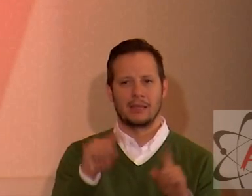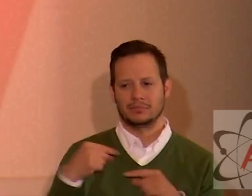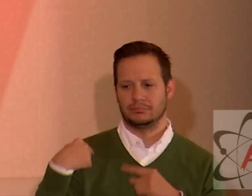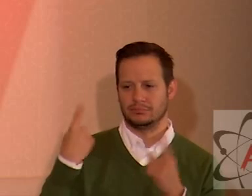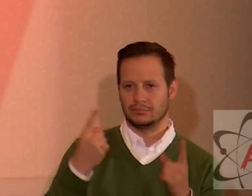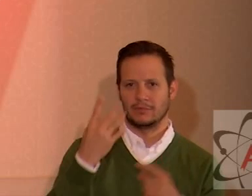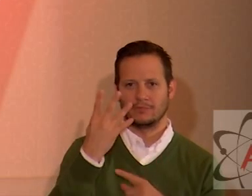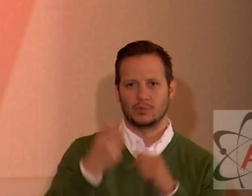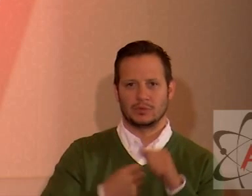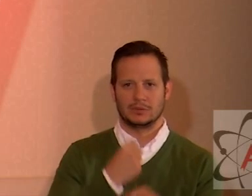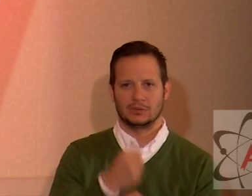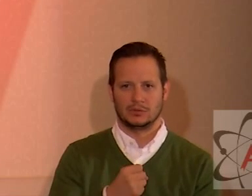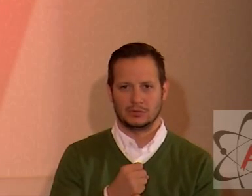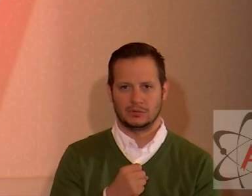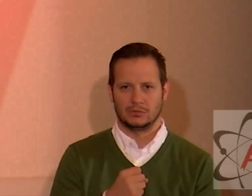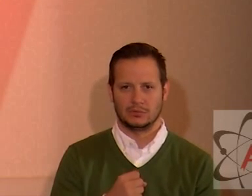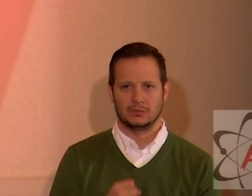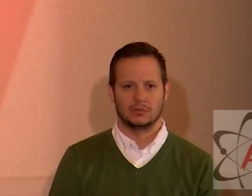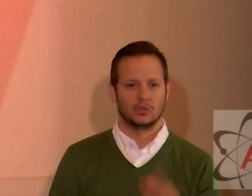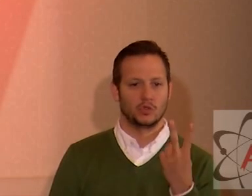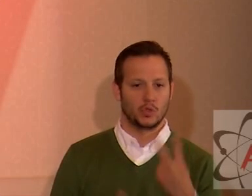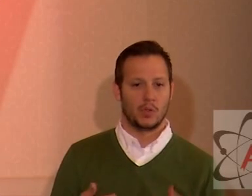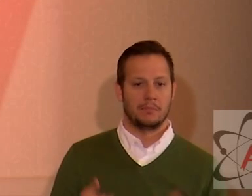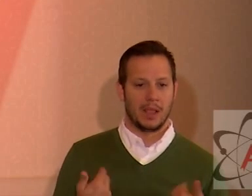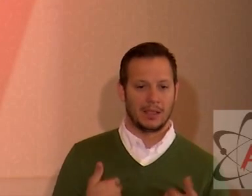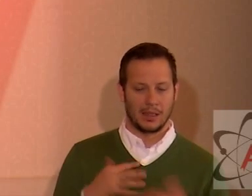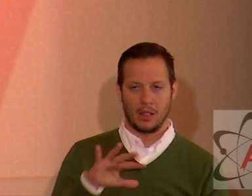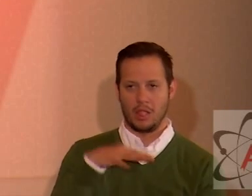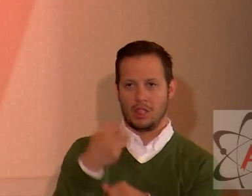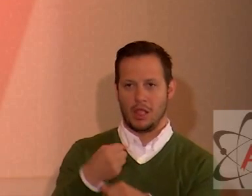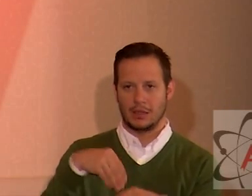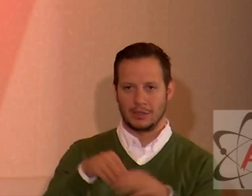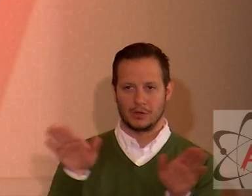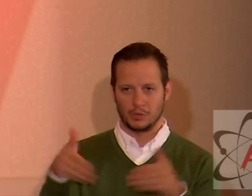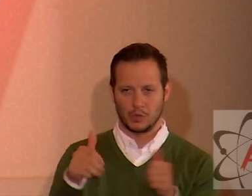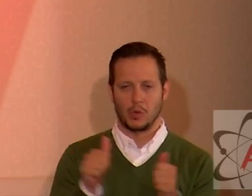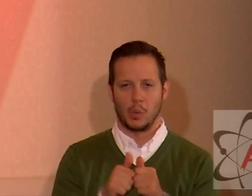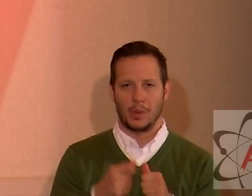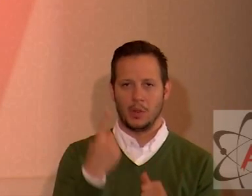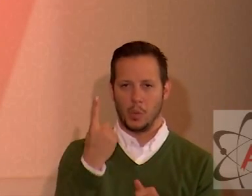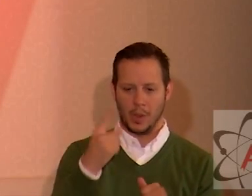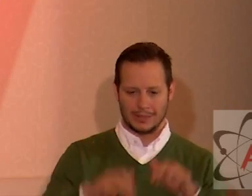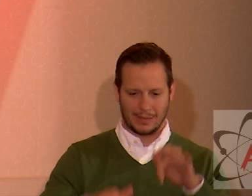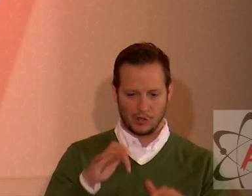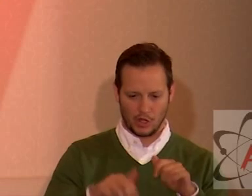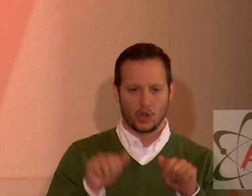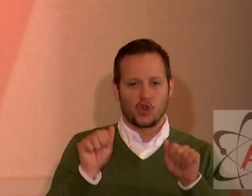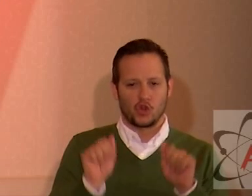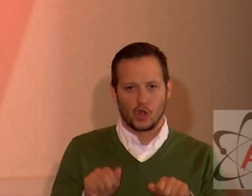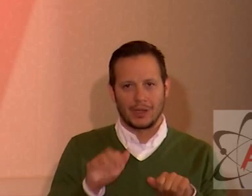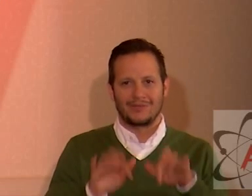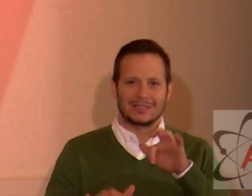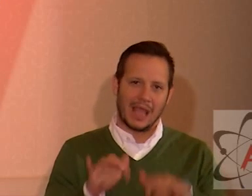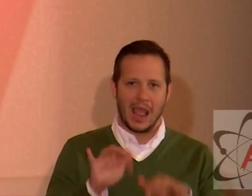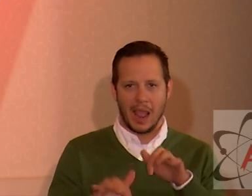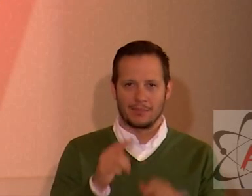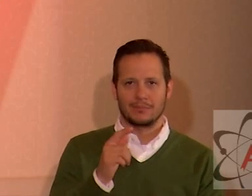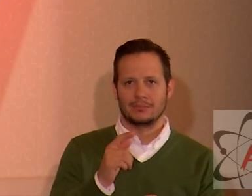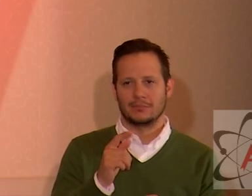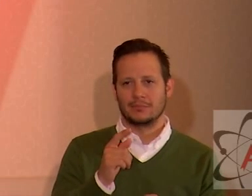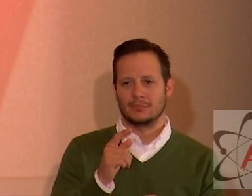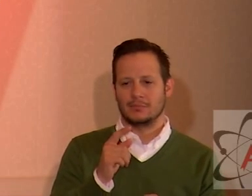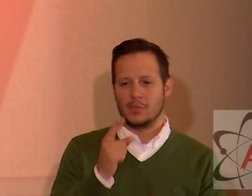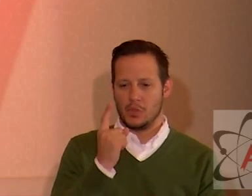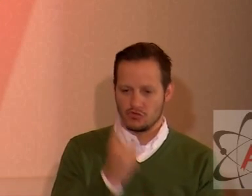4 years. Two monkeys locked in a room with a single typewriter could have typed the right fix through random